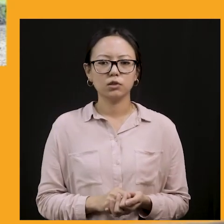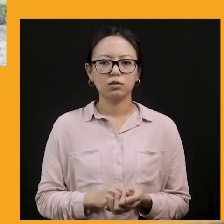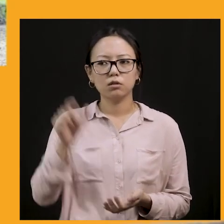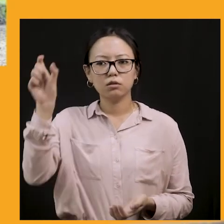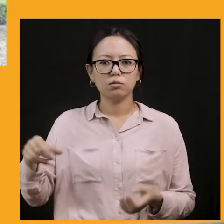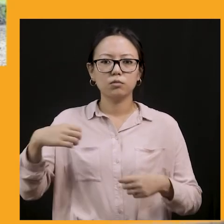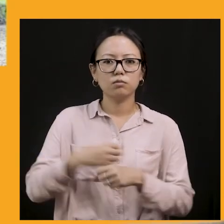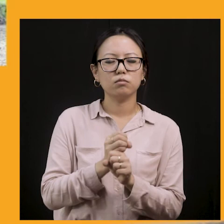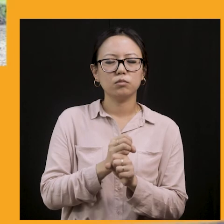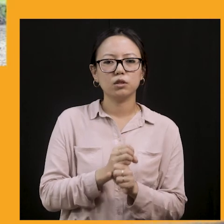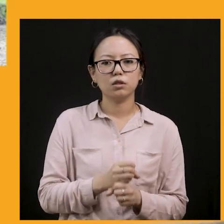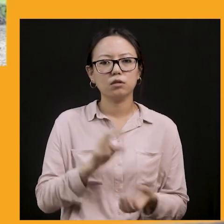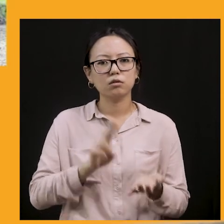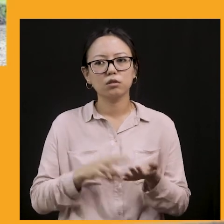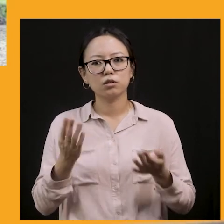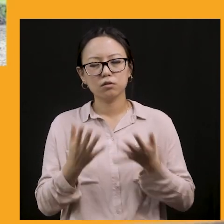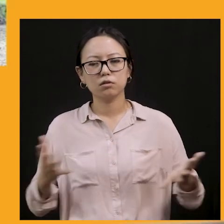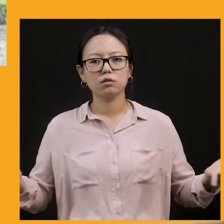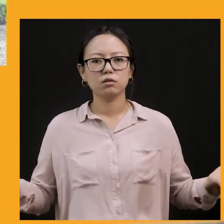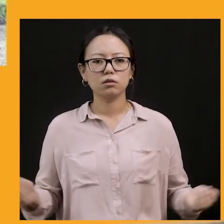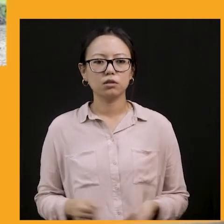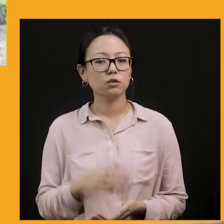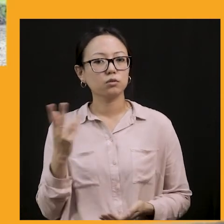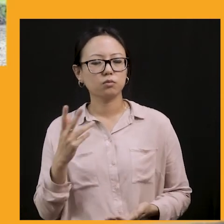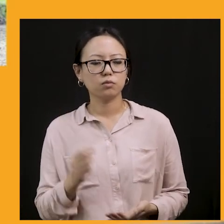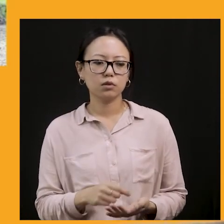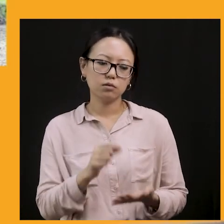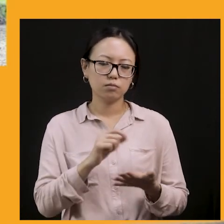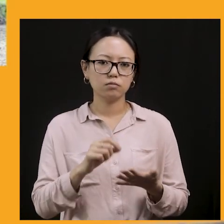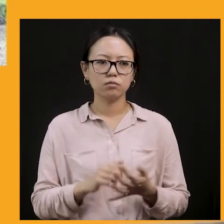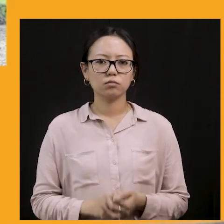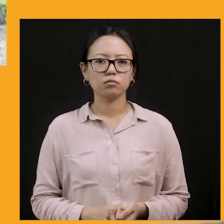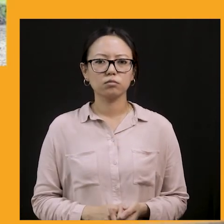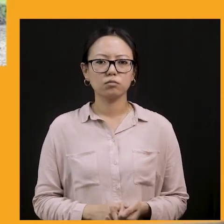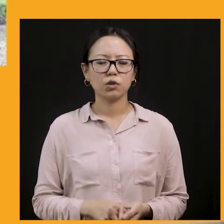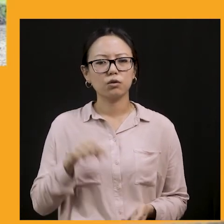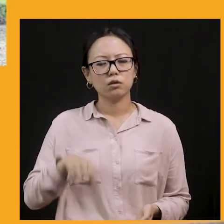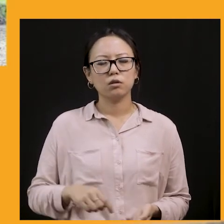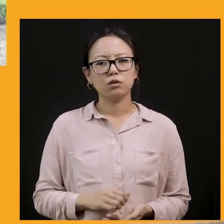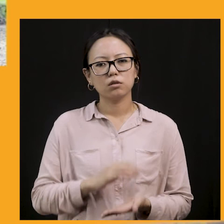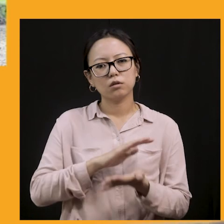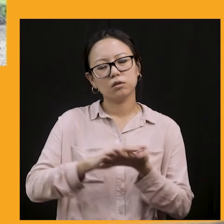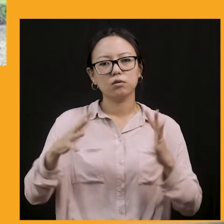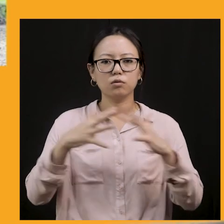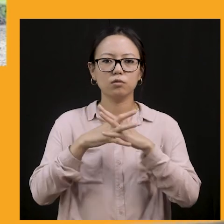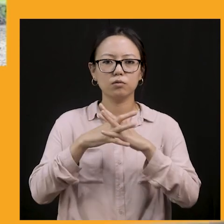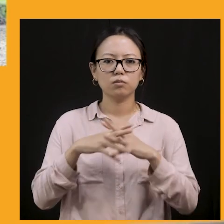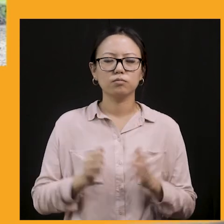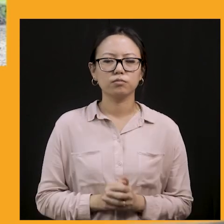things. So dear students, I'm leaving you with a homework. You have to just look around your